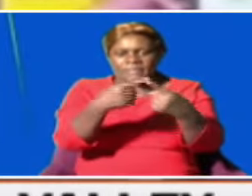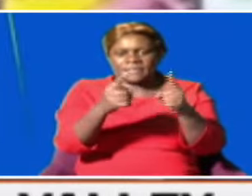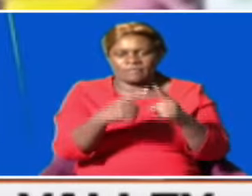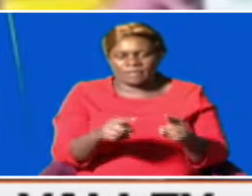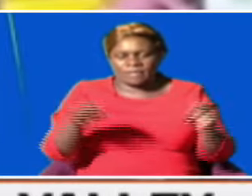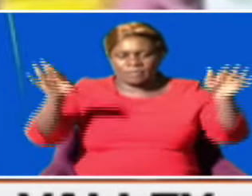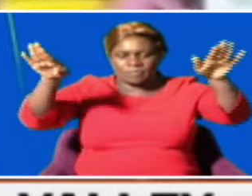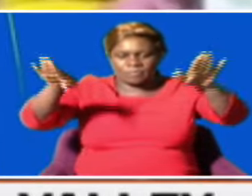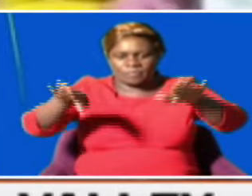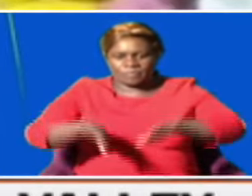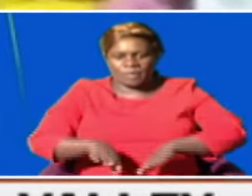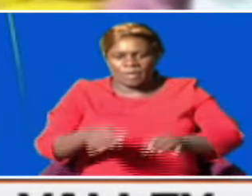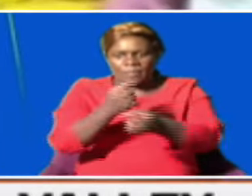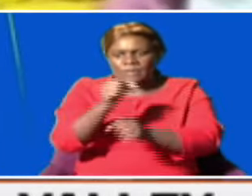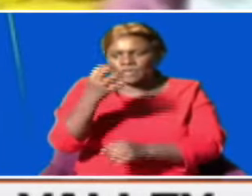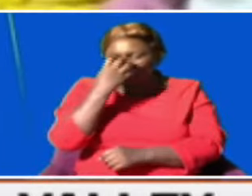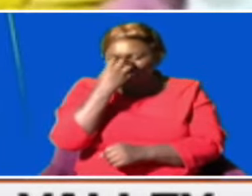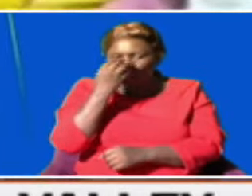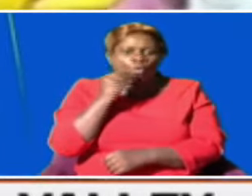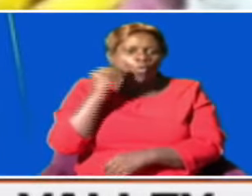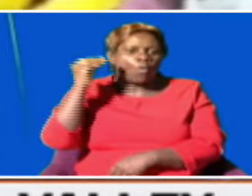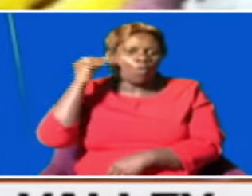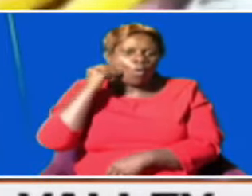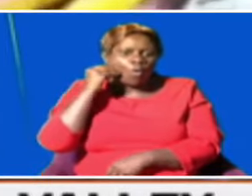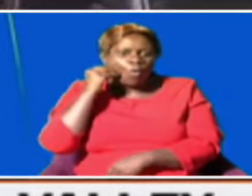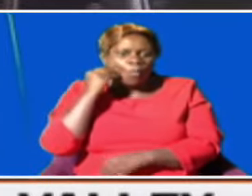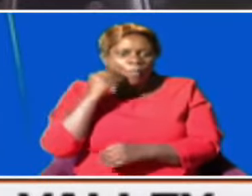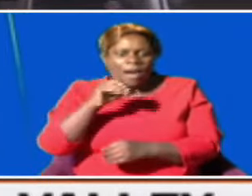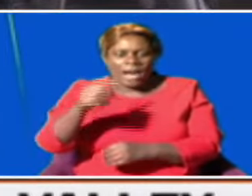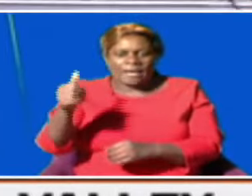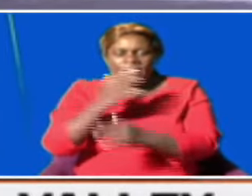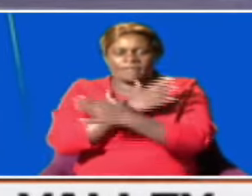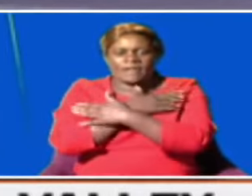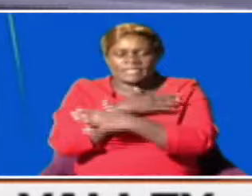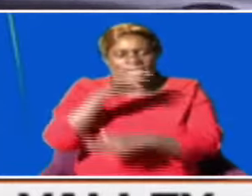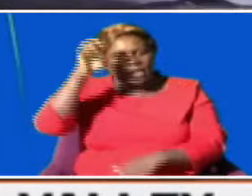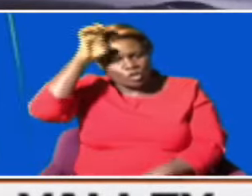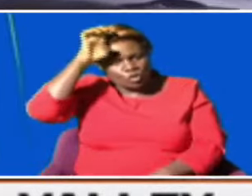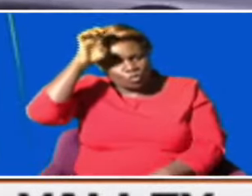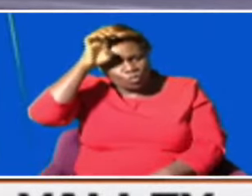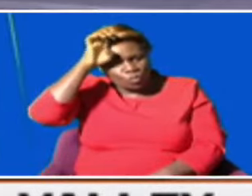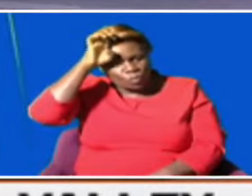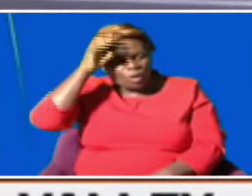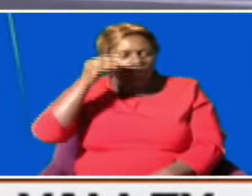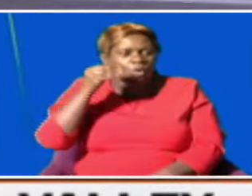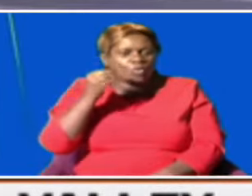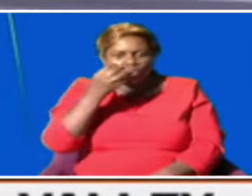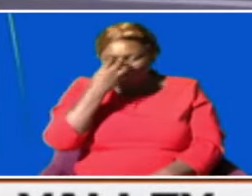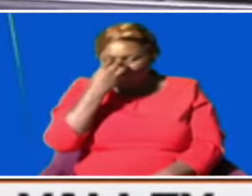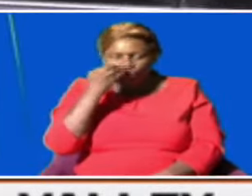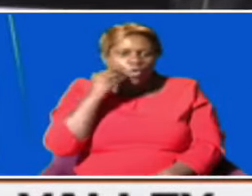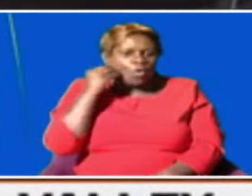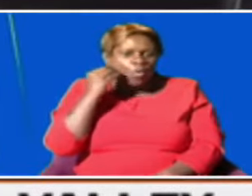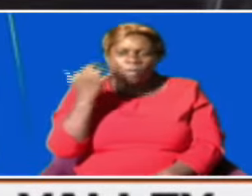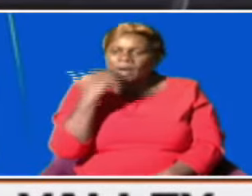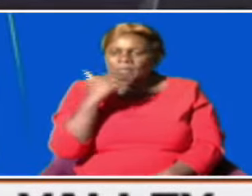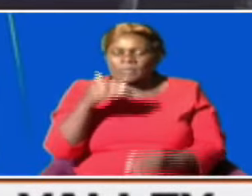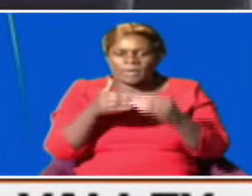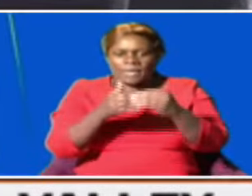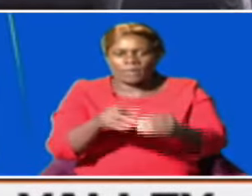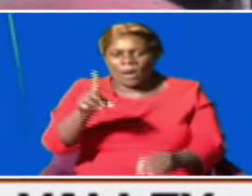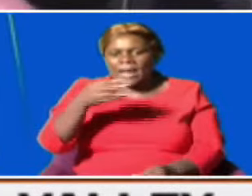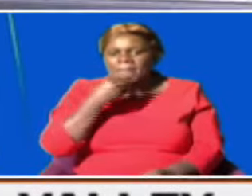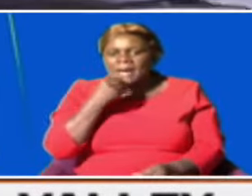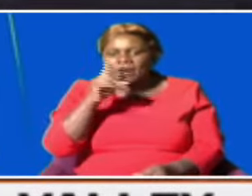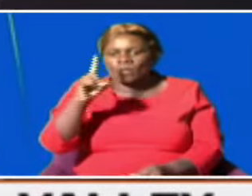Rift Valley, President Ruto's backyard, with several rallies in Eldoret, Ruto's home turf. Gachagua, who is spearheading the one